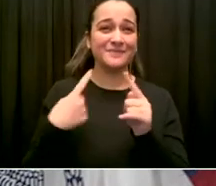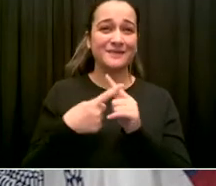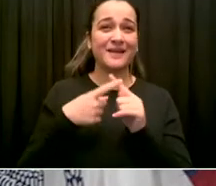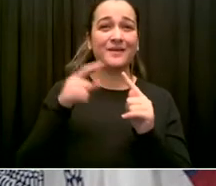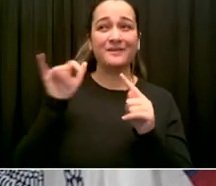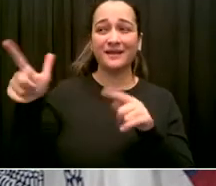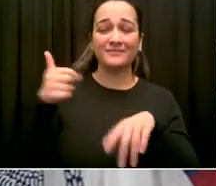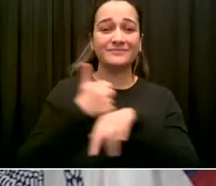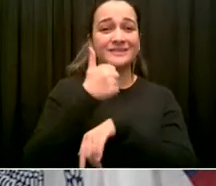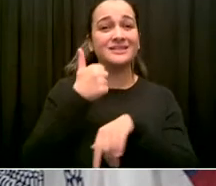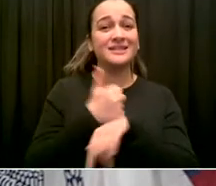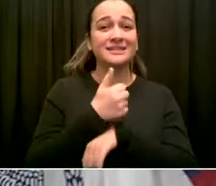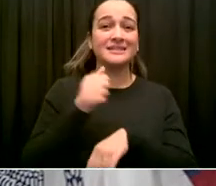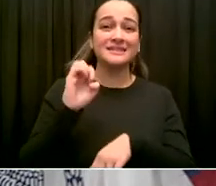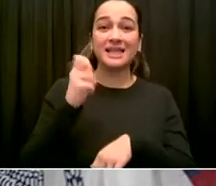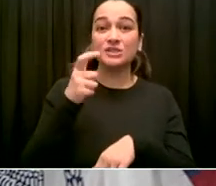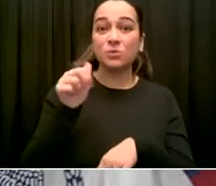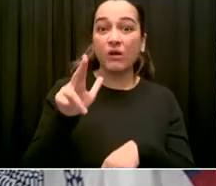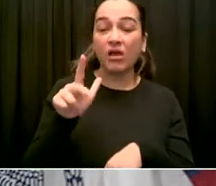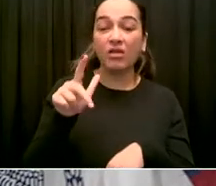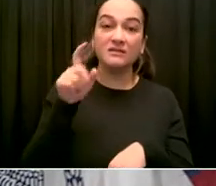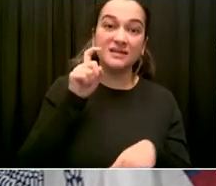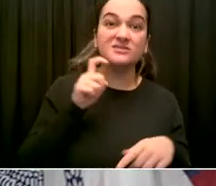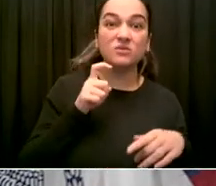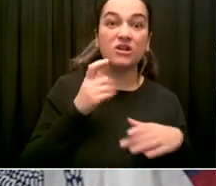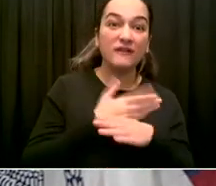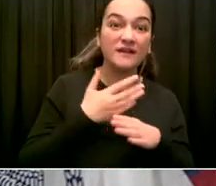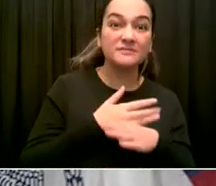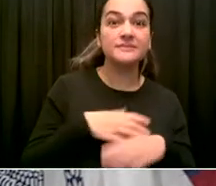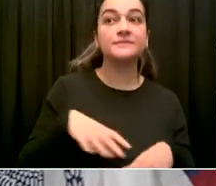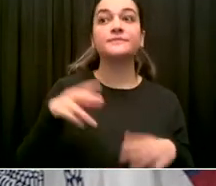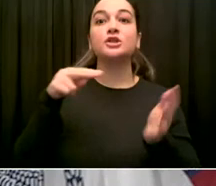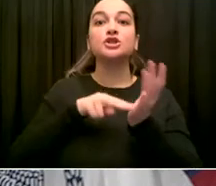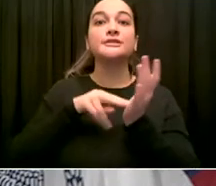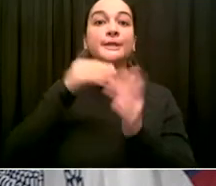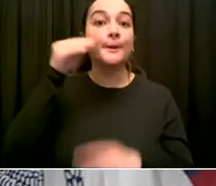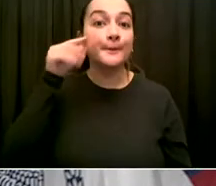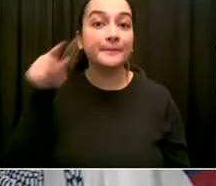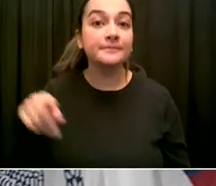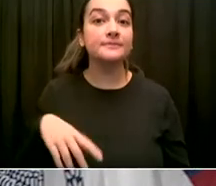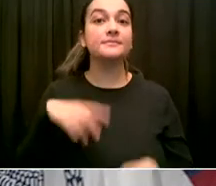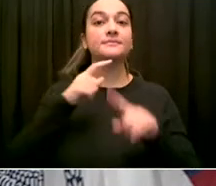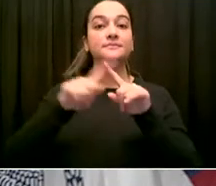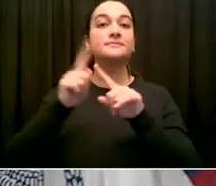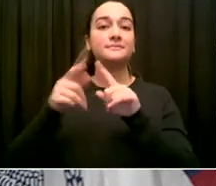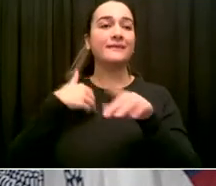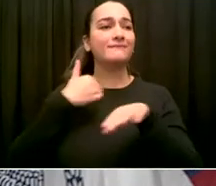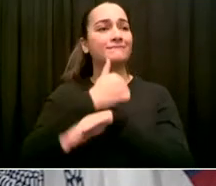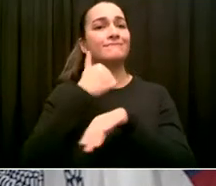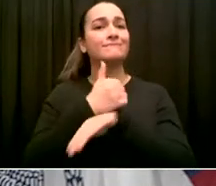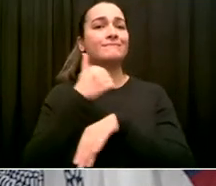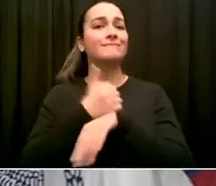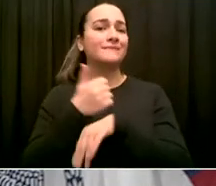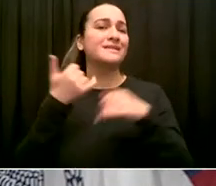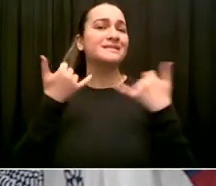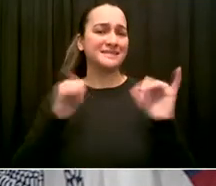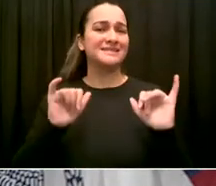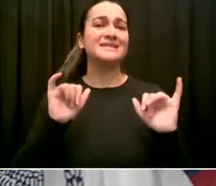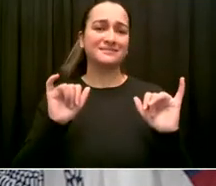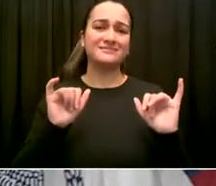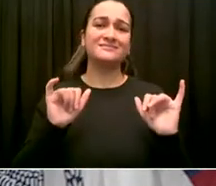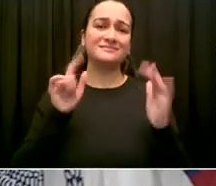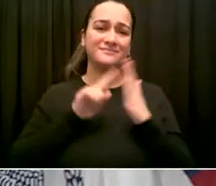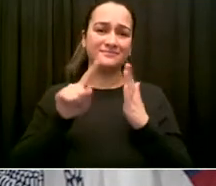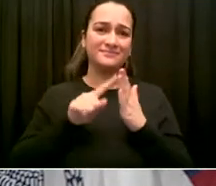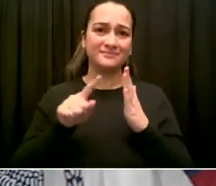of the deaths of thousands of people who were in the nursing homes, the cover-up of those deaths, the fact